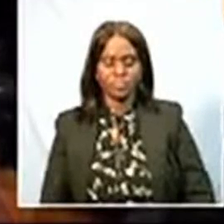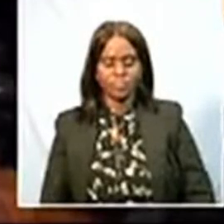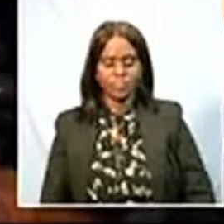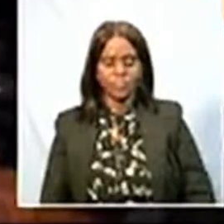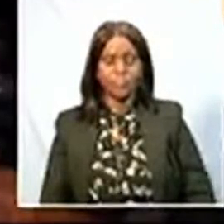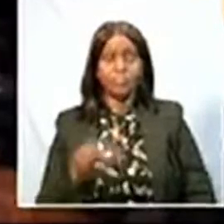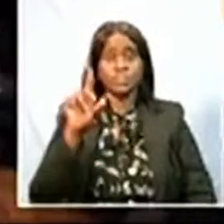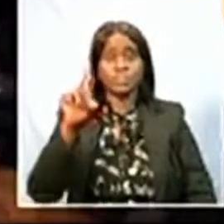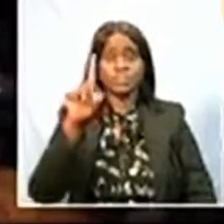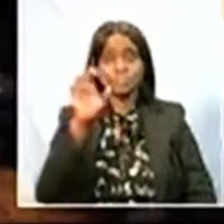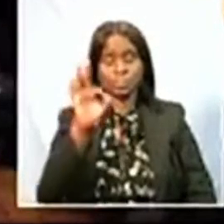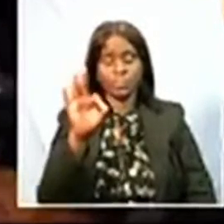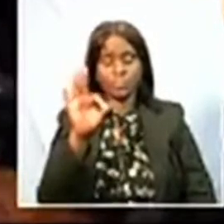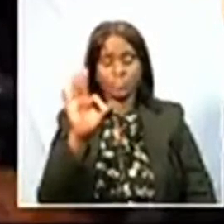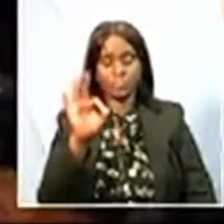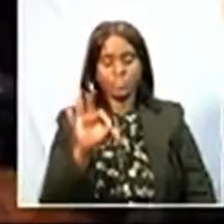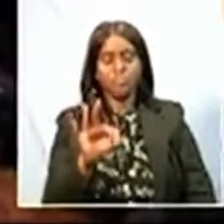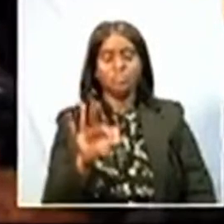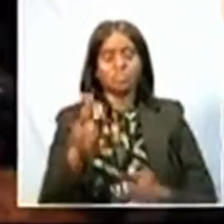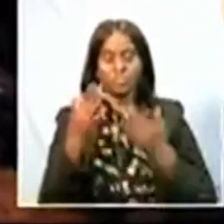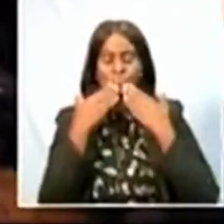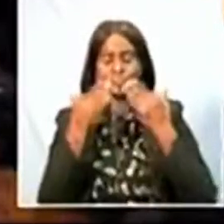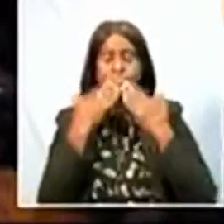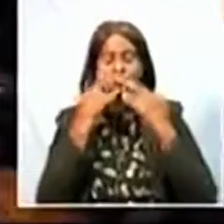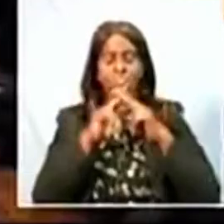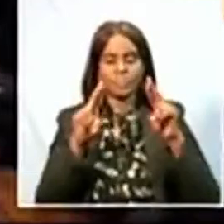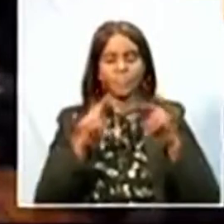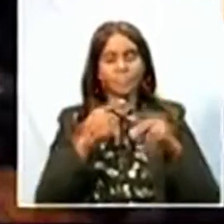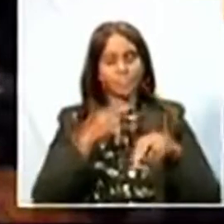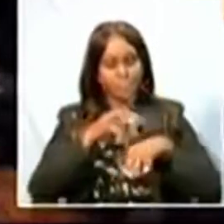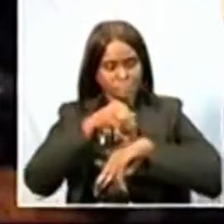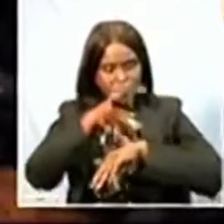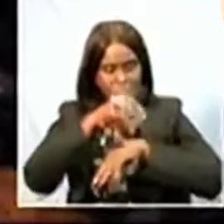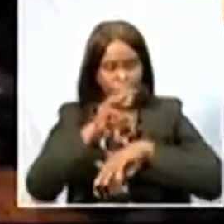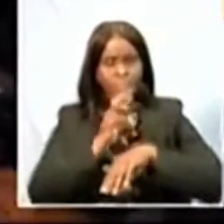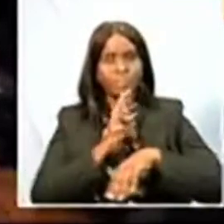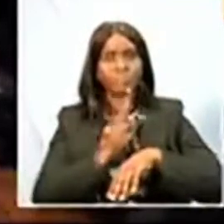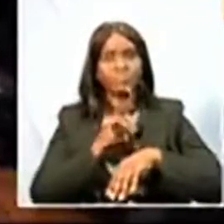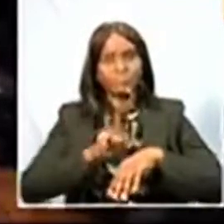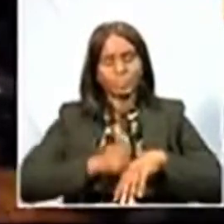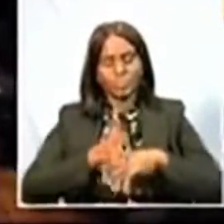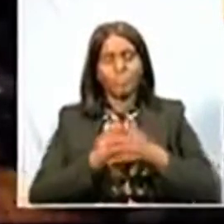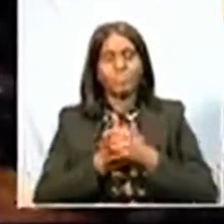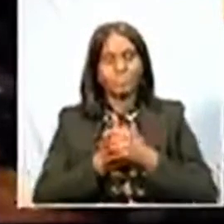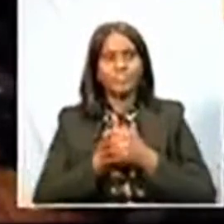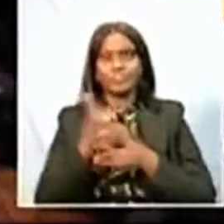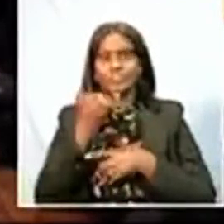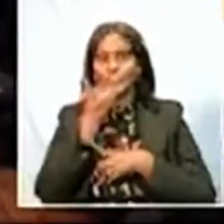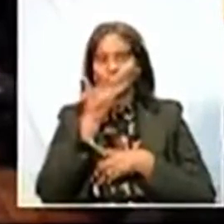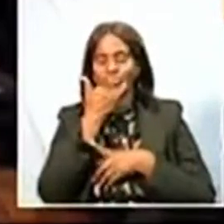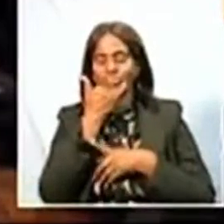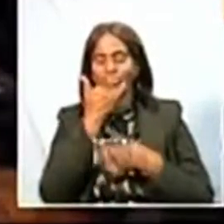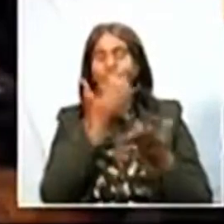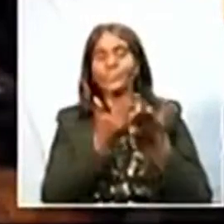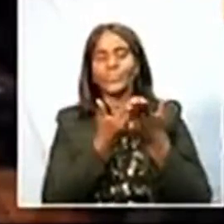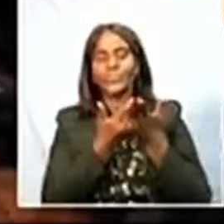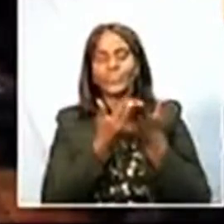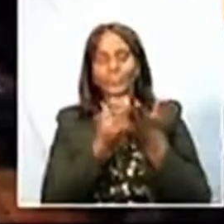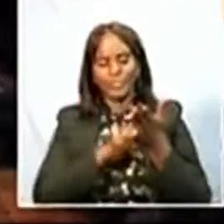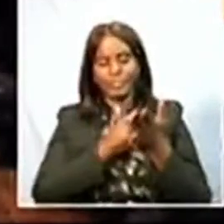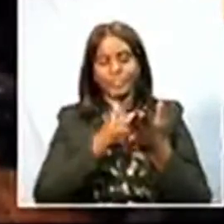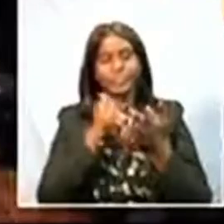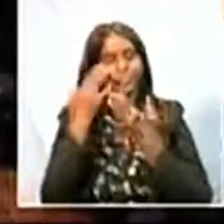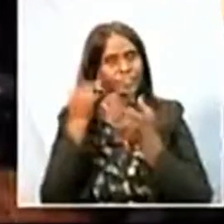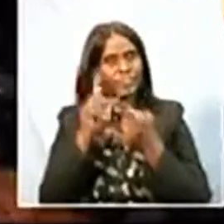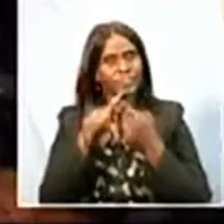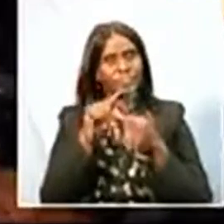DF. Thank you, Chair. As advised, we erred on this one, and we wish to